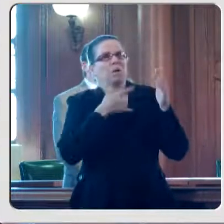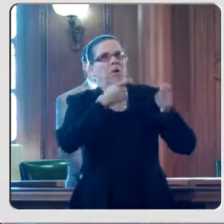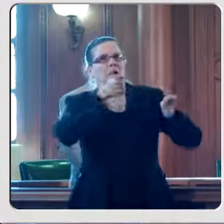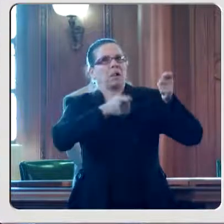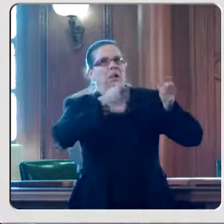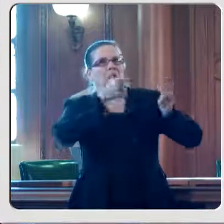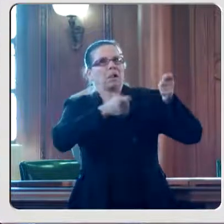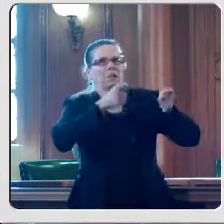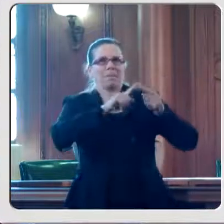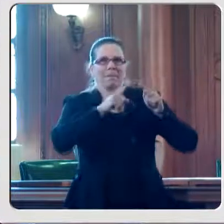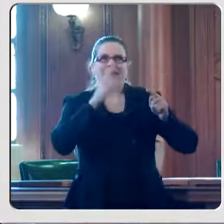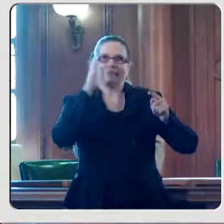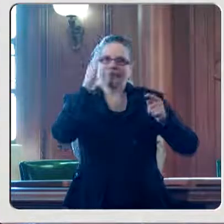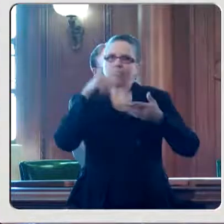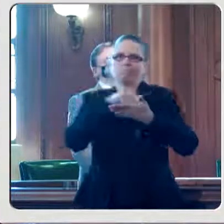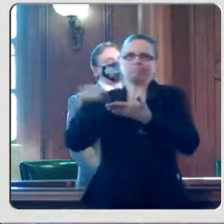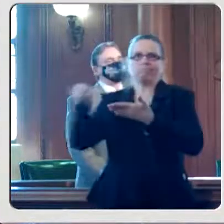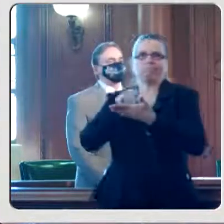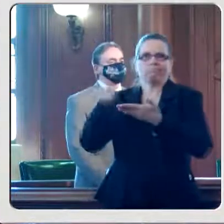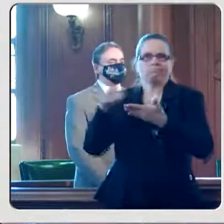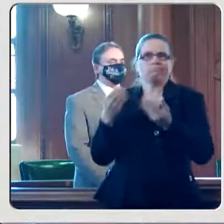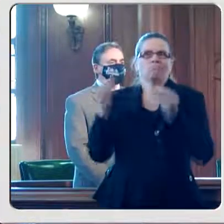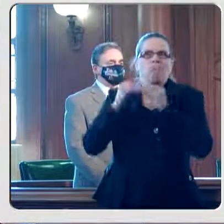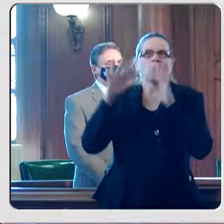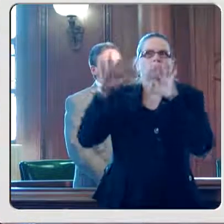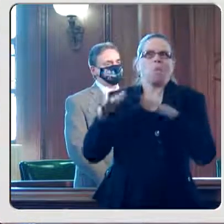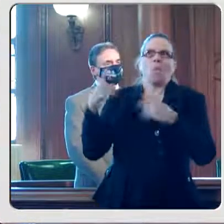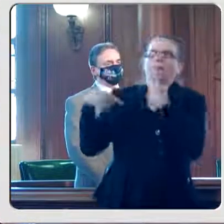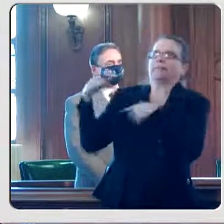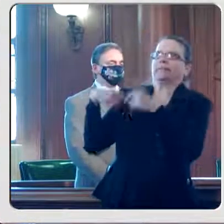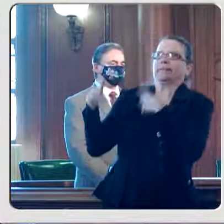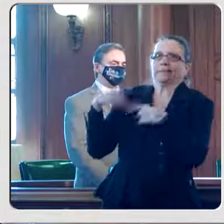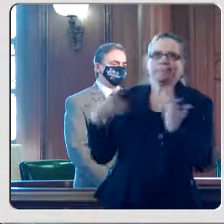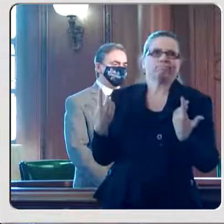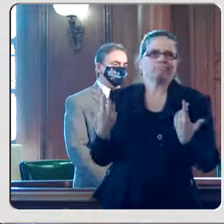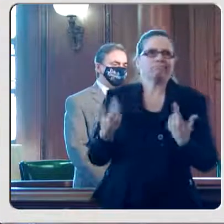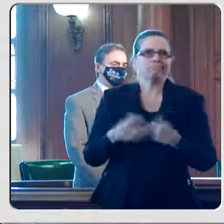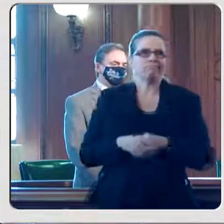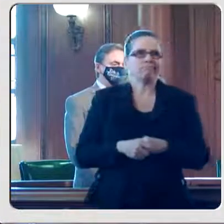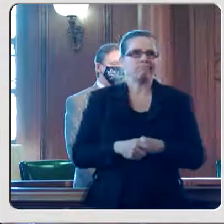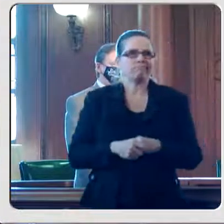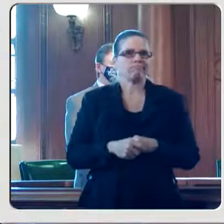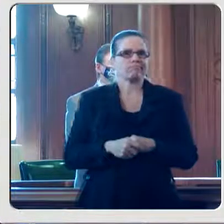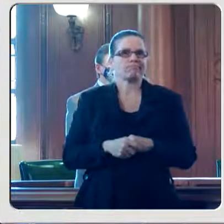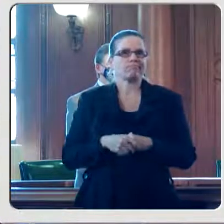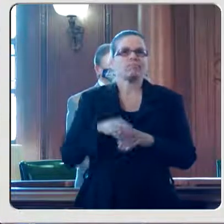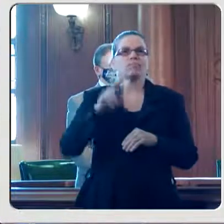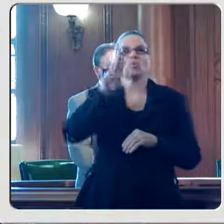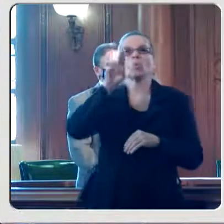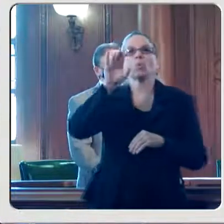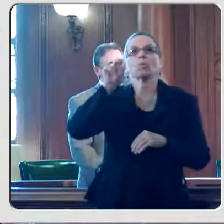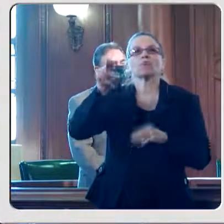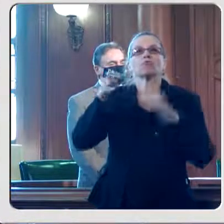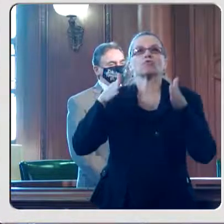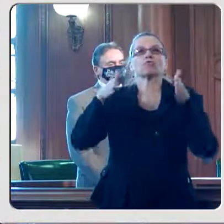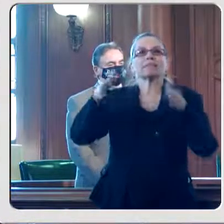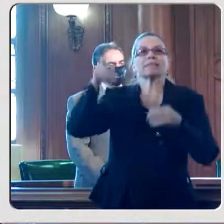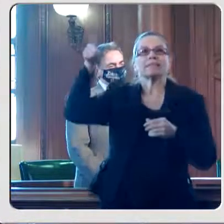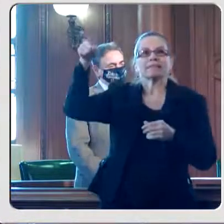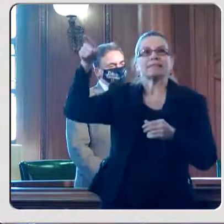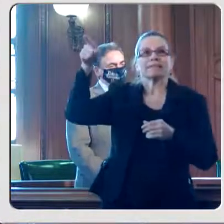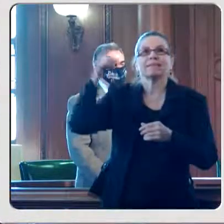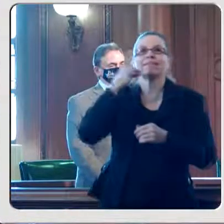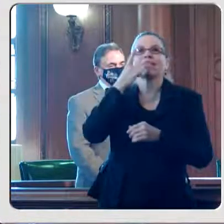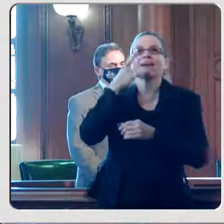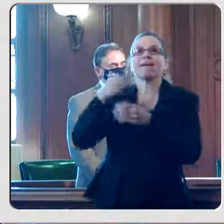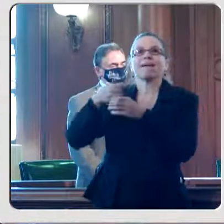snowy pattern right now. Traffic controller, as the mayor said, Union and Oak Street, it's the 6th one, I believe, since